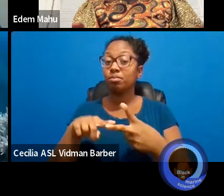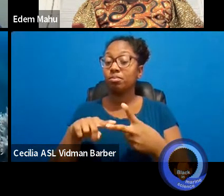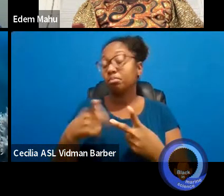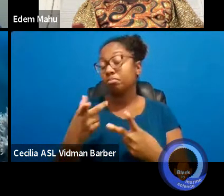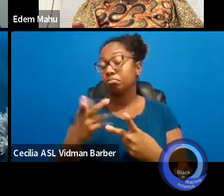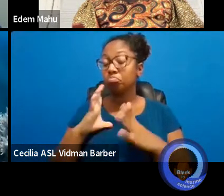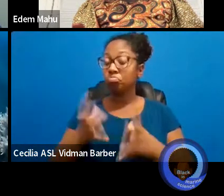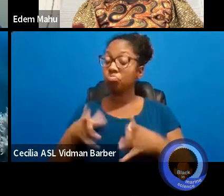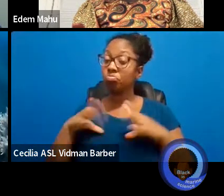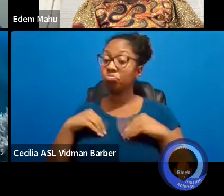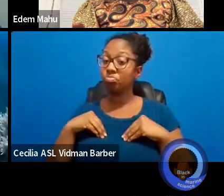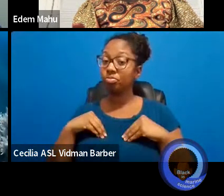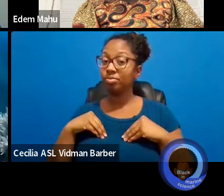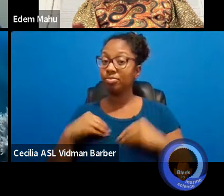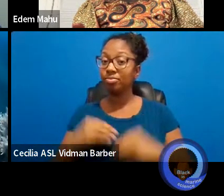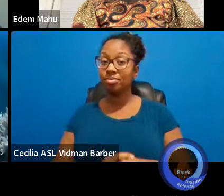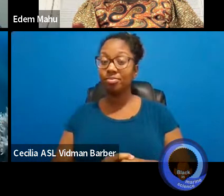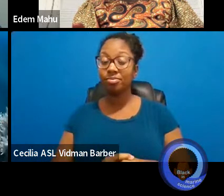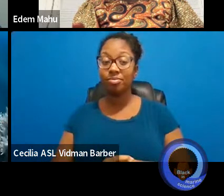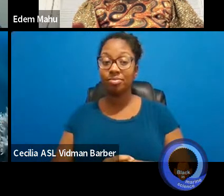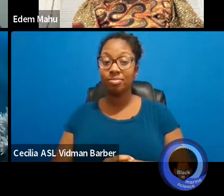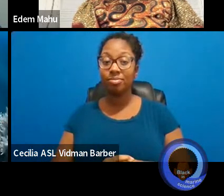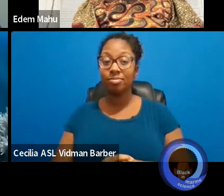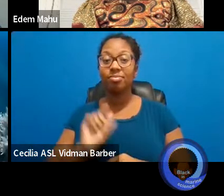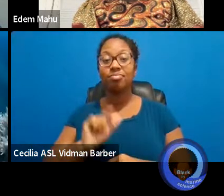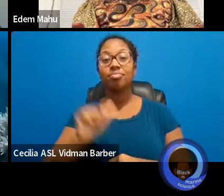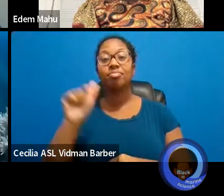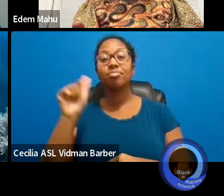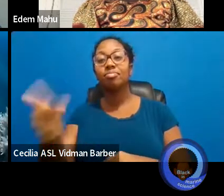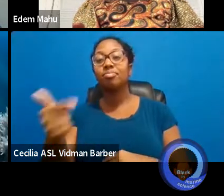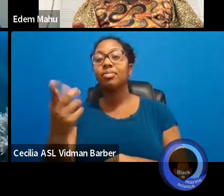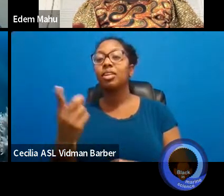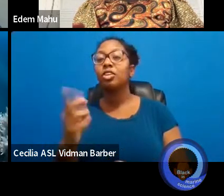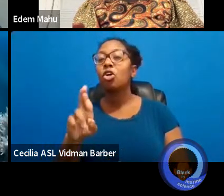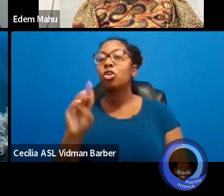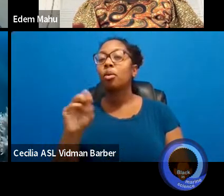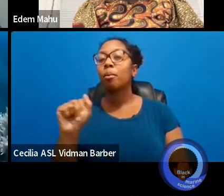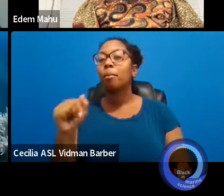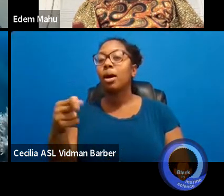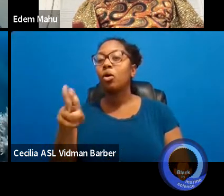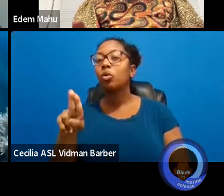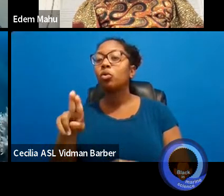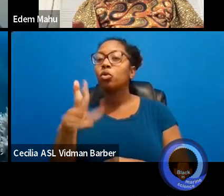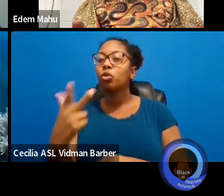Next, I'll ask Dr. Mahu. In 3 words, how would you describe yourself and the work that you do?